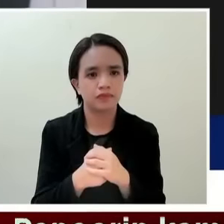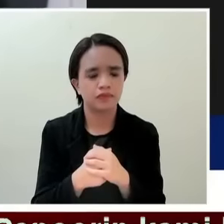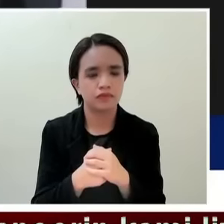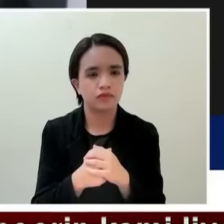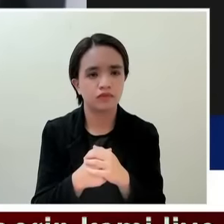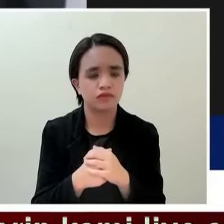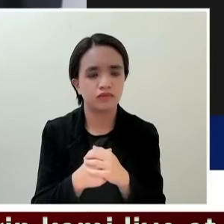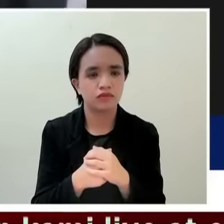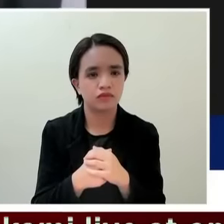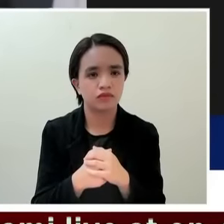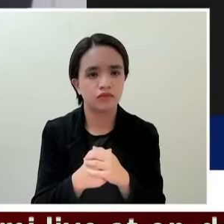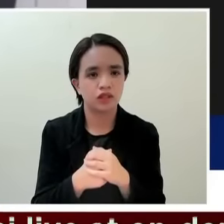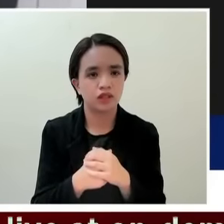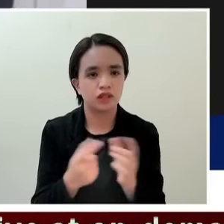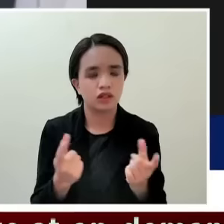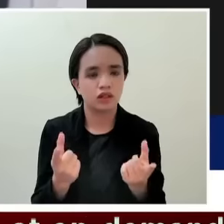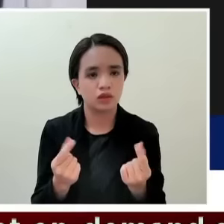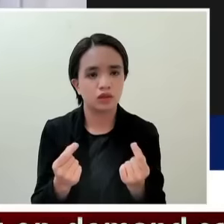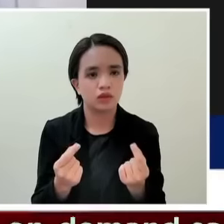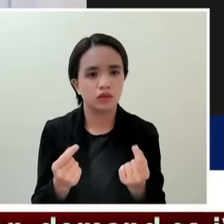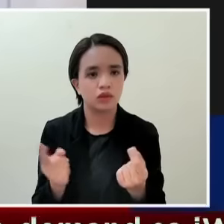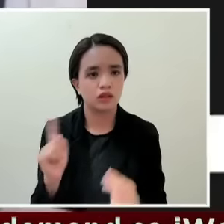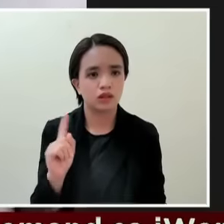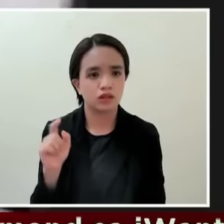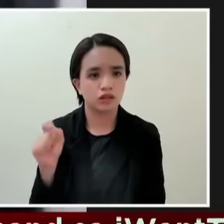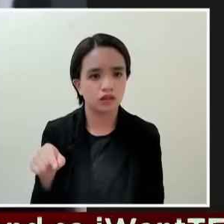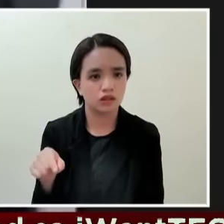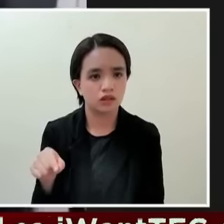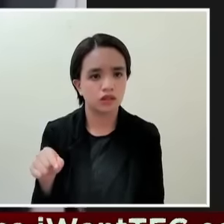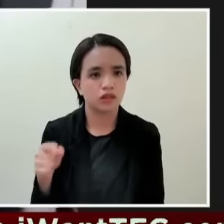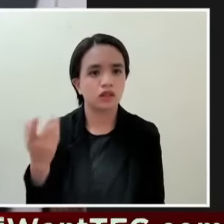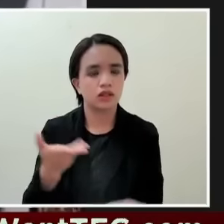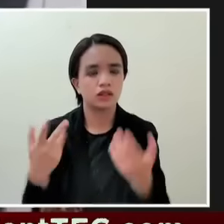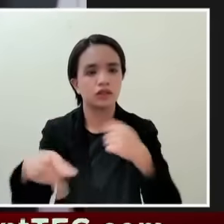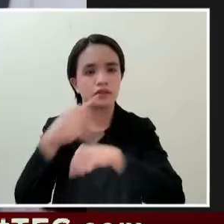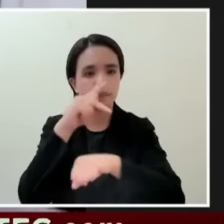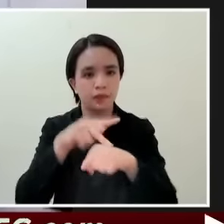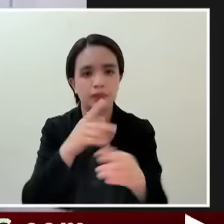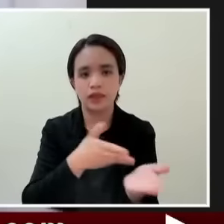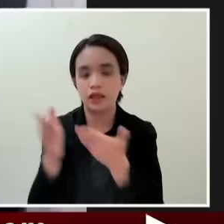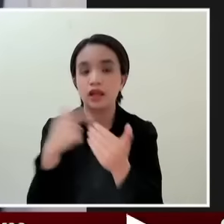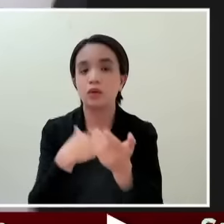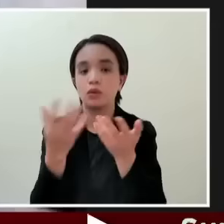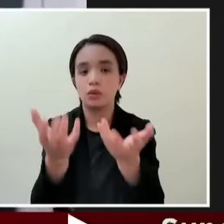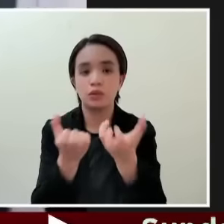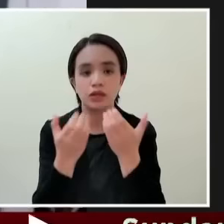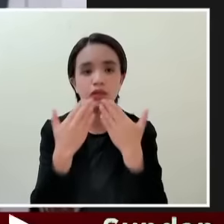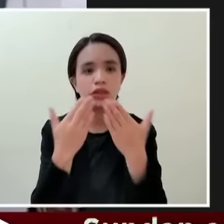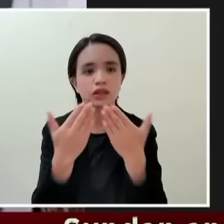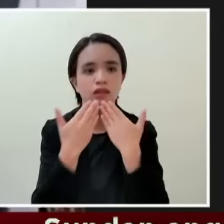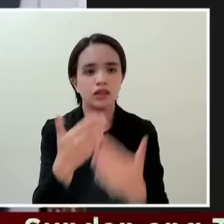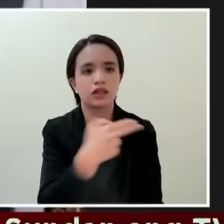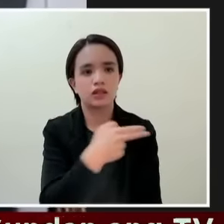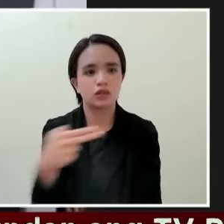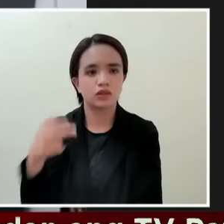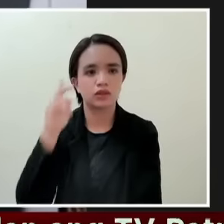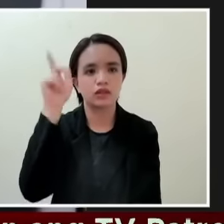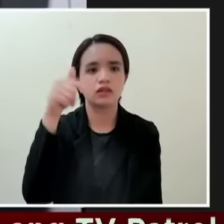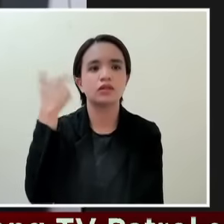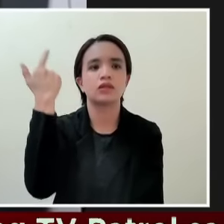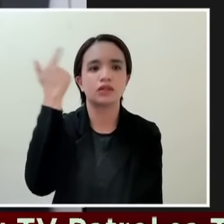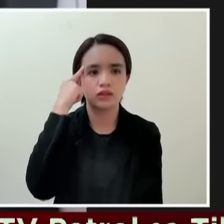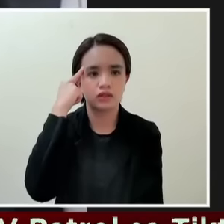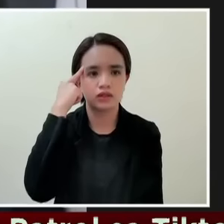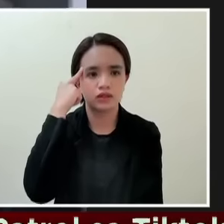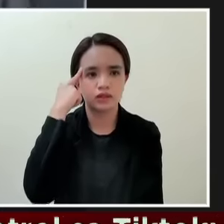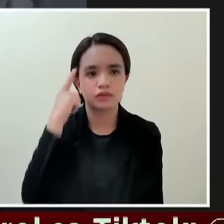na rin ito, itong issue na ito, nasa Postal ng Pilipinas. Opo. And I would like to thank the Indonesian government, of course, the